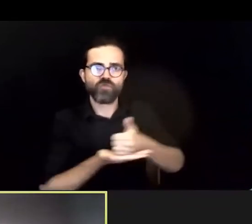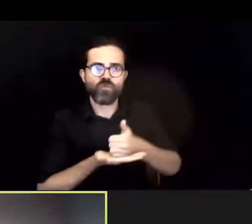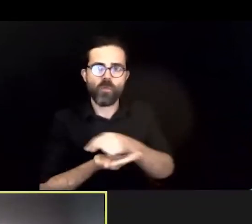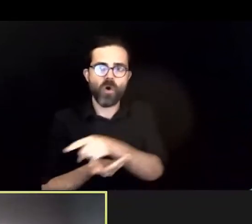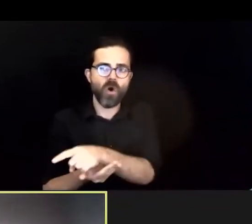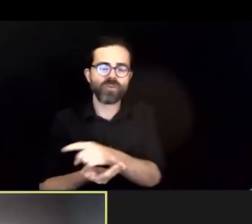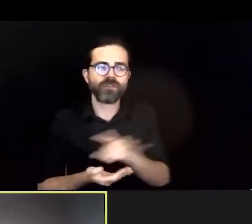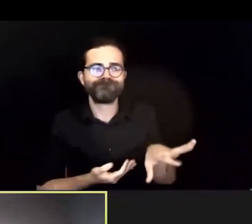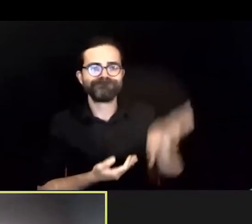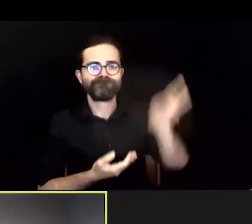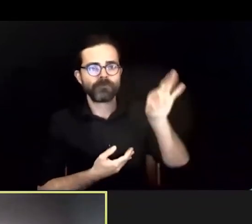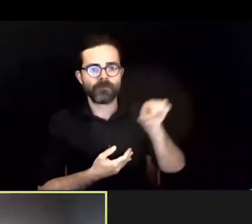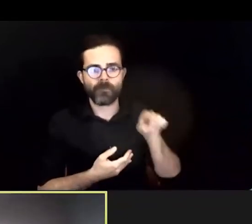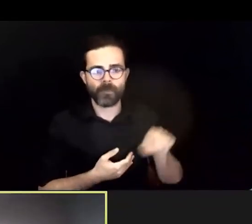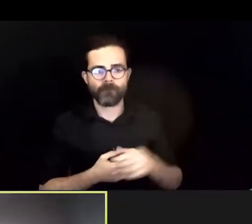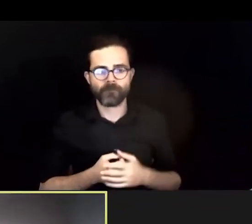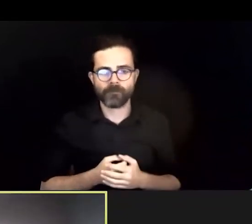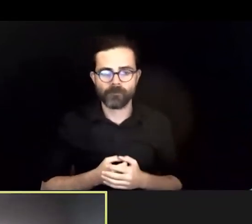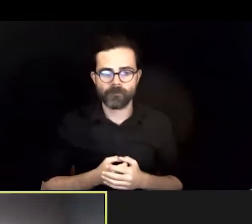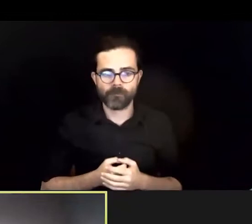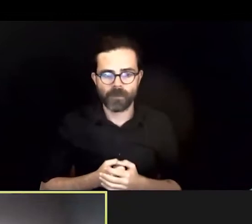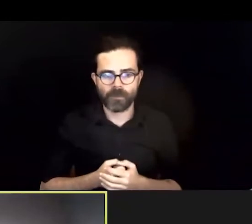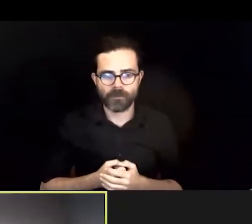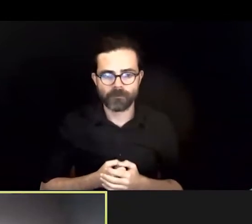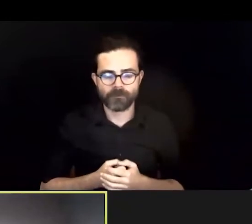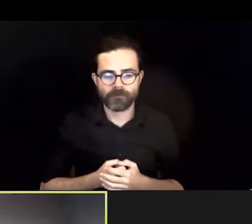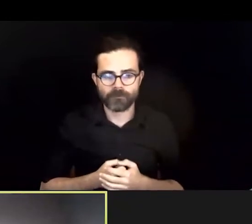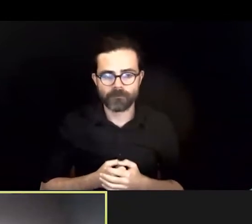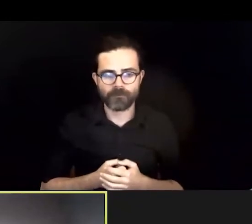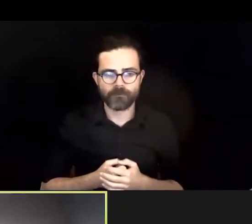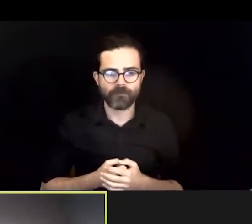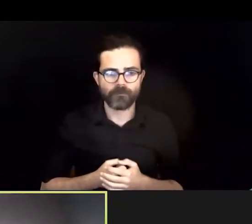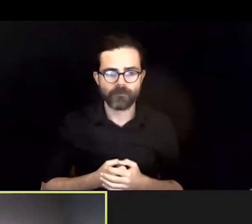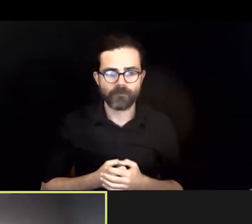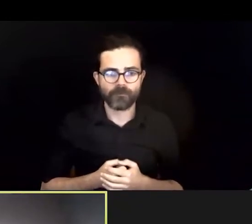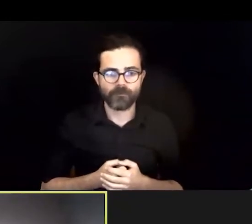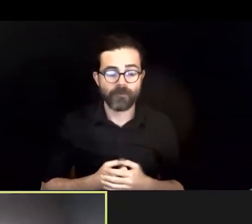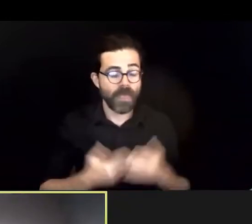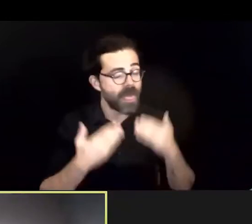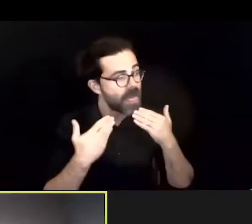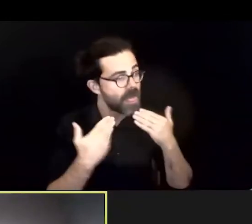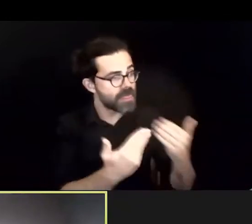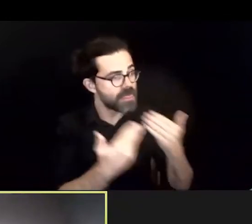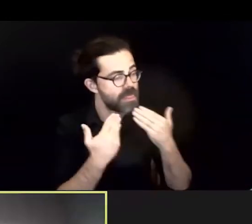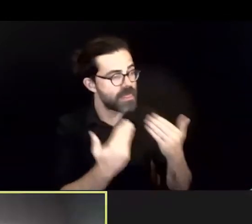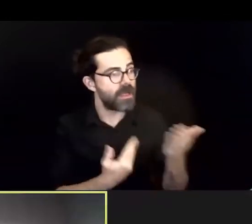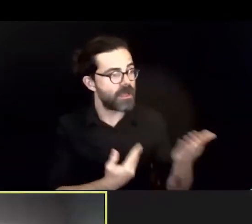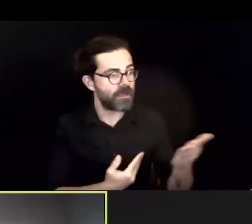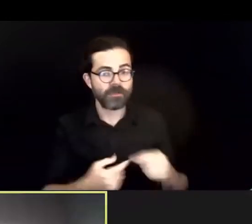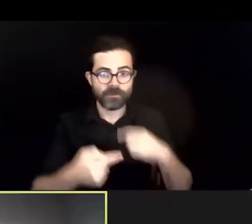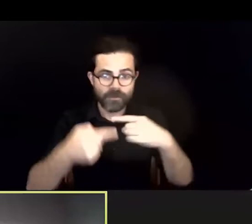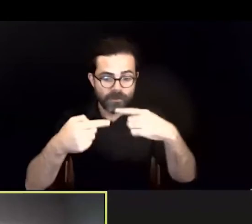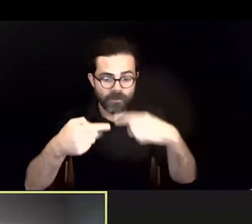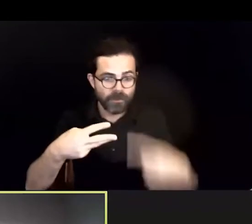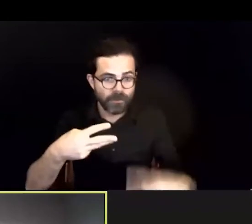for the type of care that they choose to have. So thank you very much. Thank you to our first panel of speakers, and we'll move